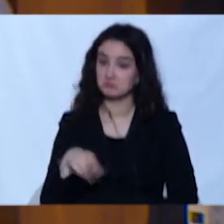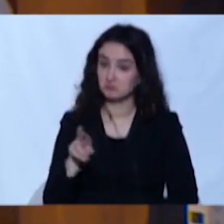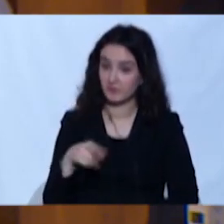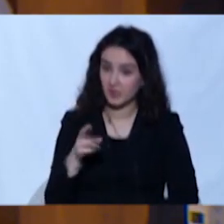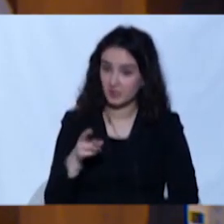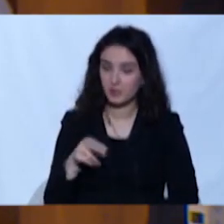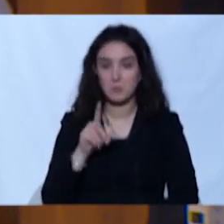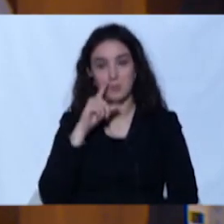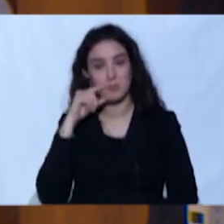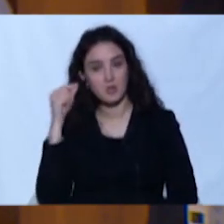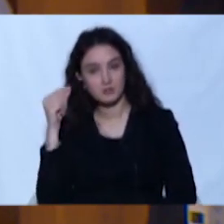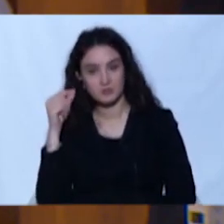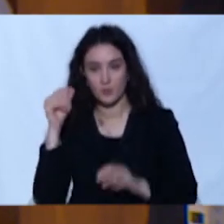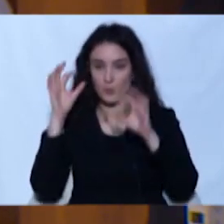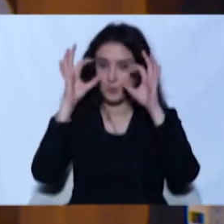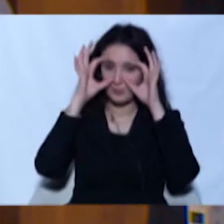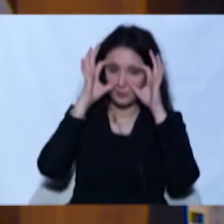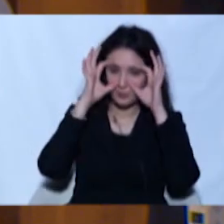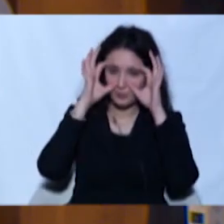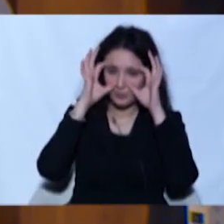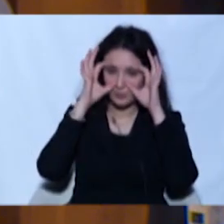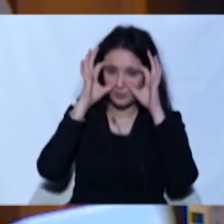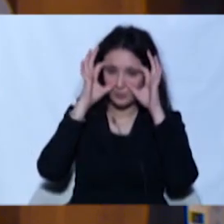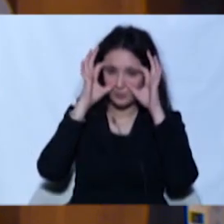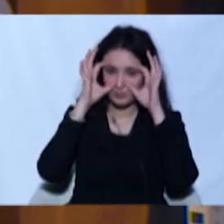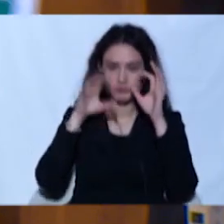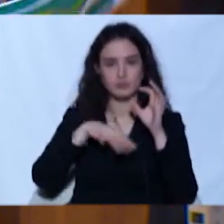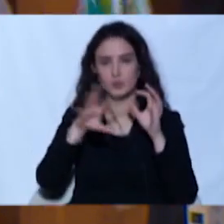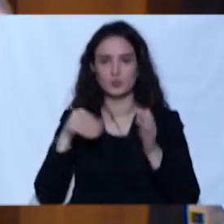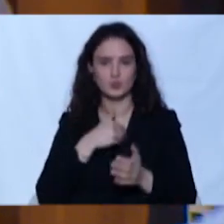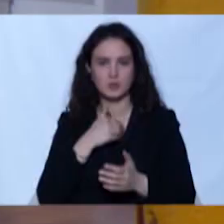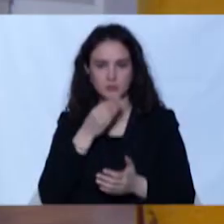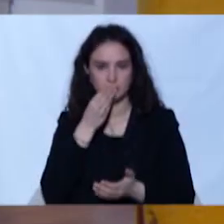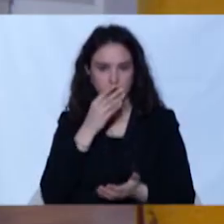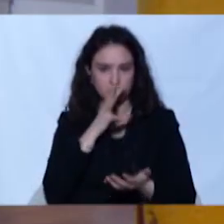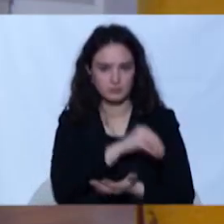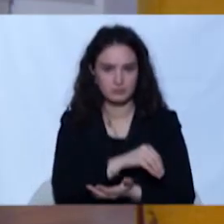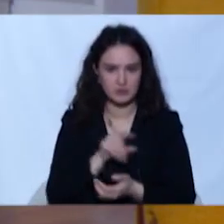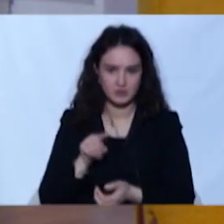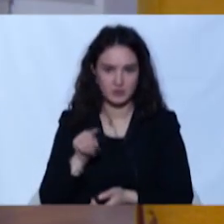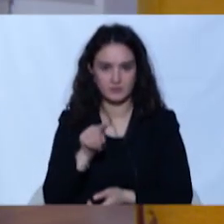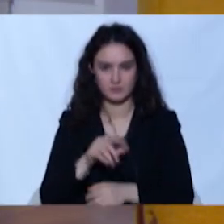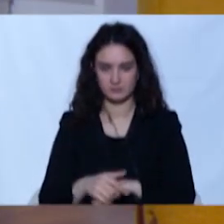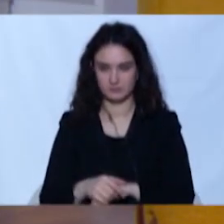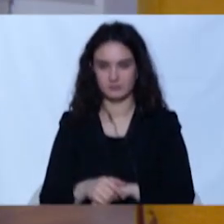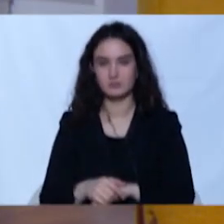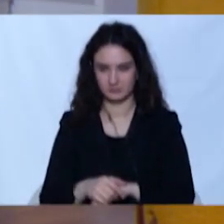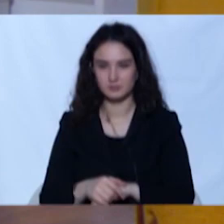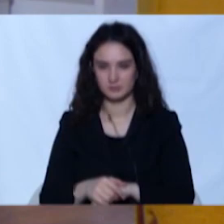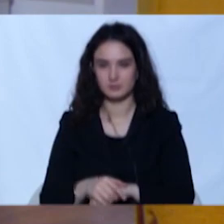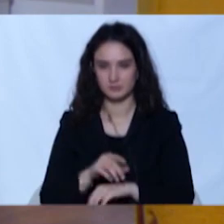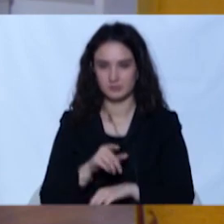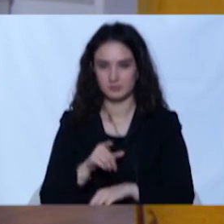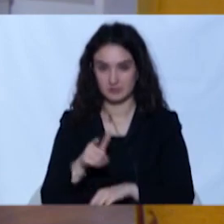fox, and the snake all want to eat the mouse. Good job. Do you want to eat